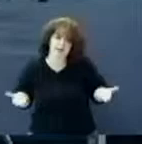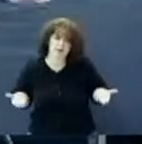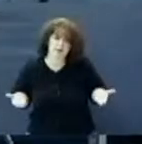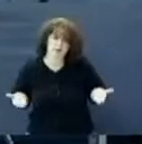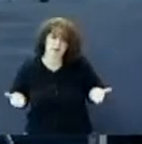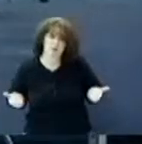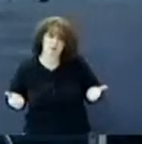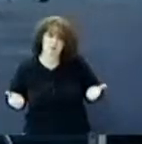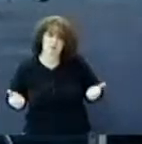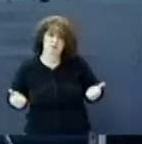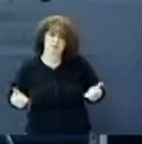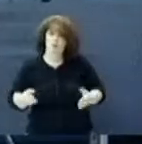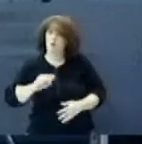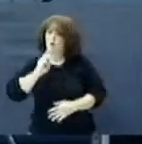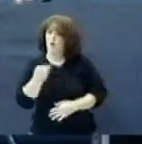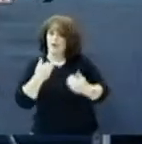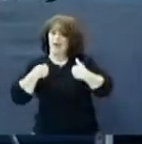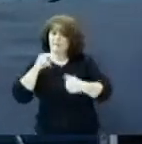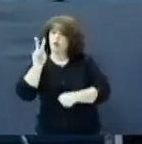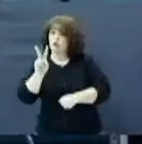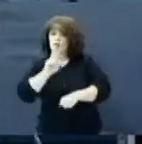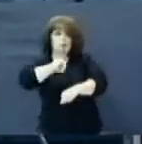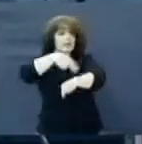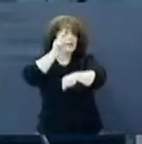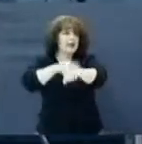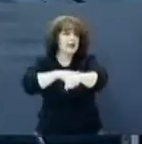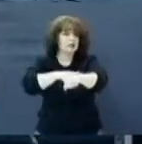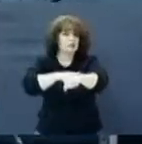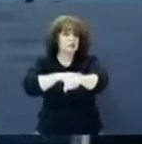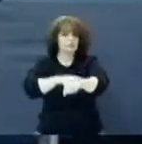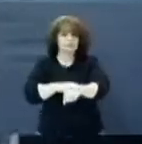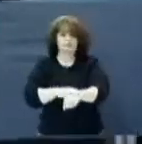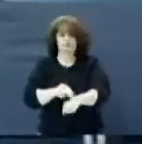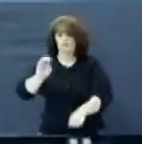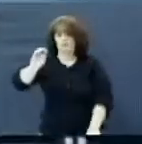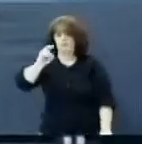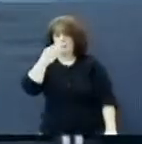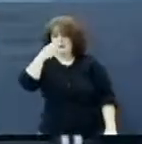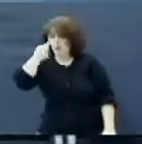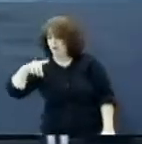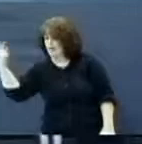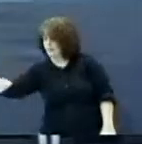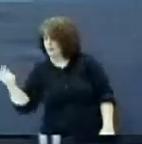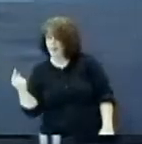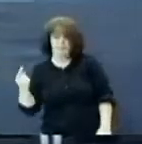We got two natures. Get up here, Chad. Come up here, Zach.